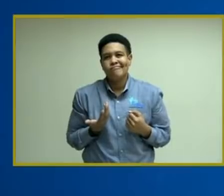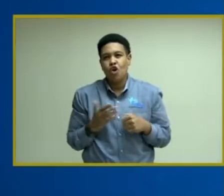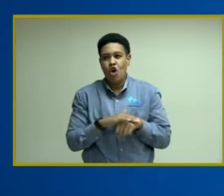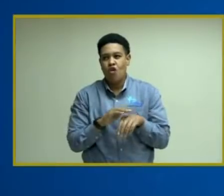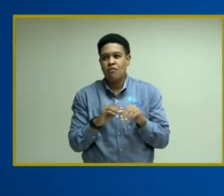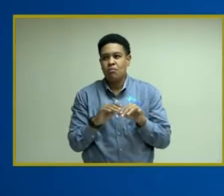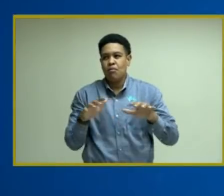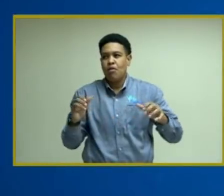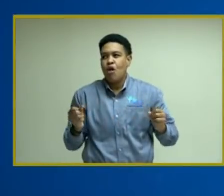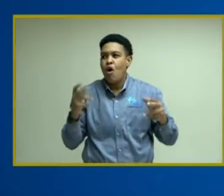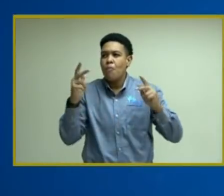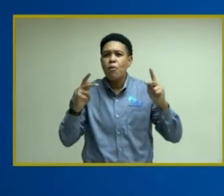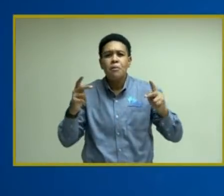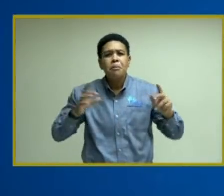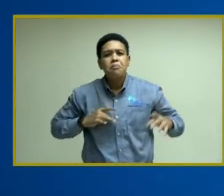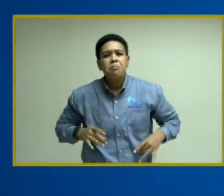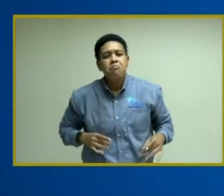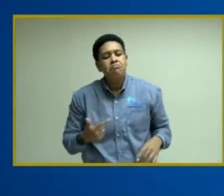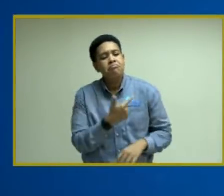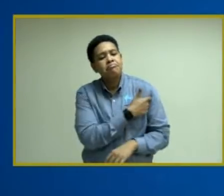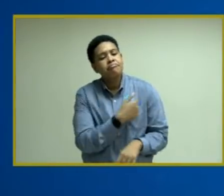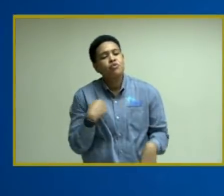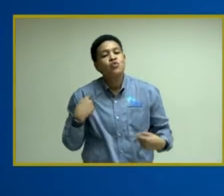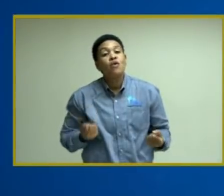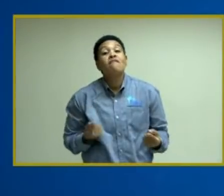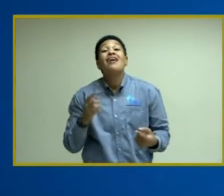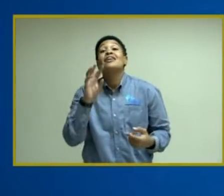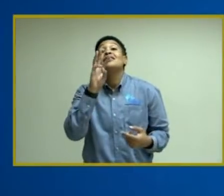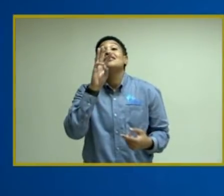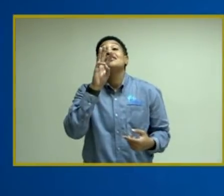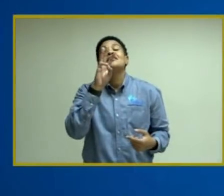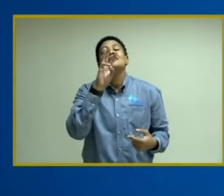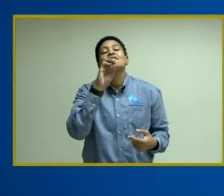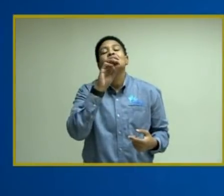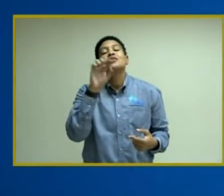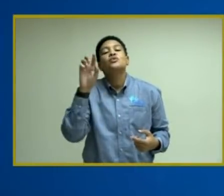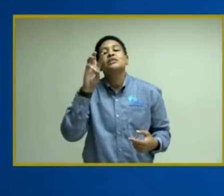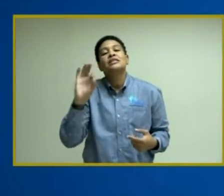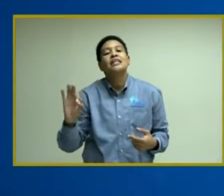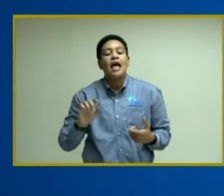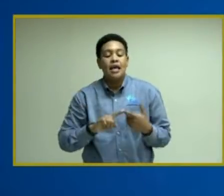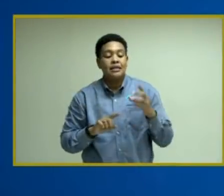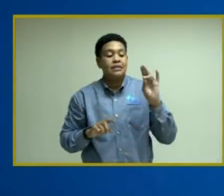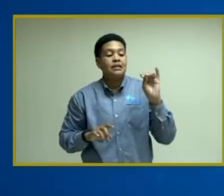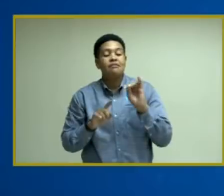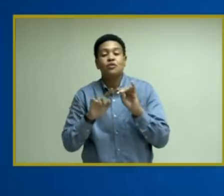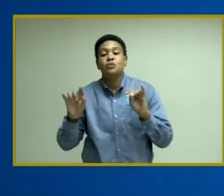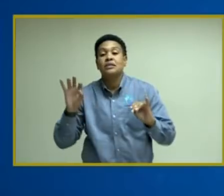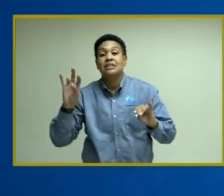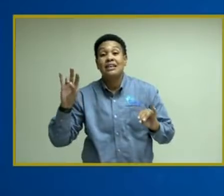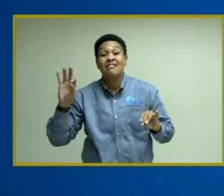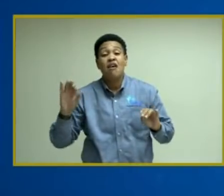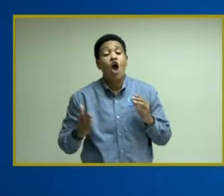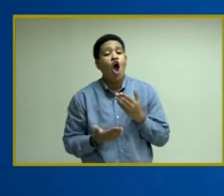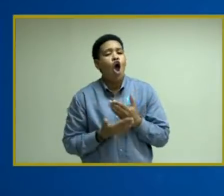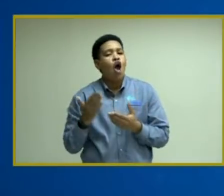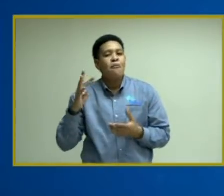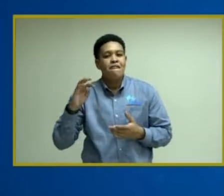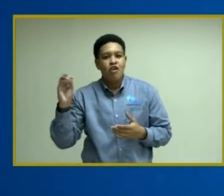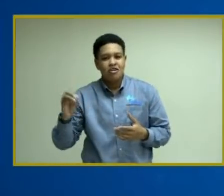what is to be highlighted, the 60 to 69 and the 70 to 79 are almost